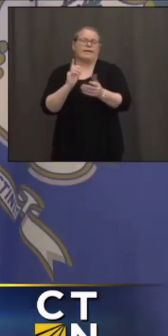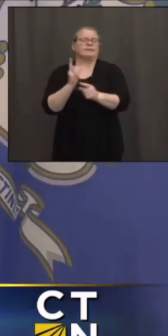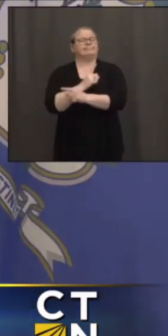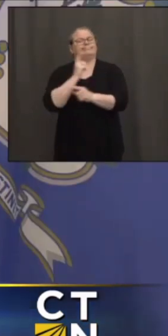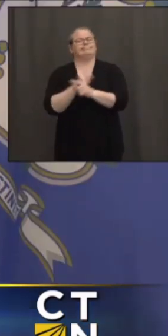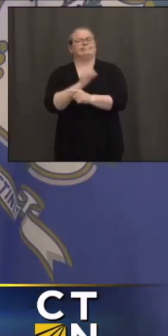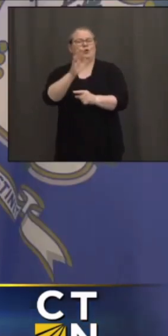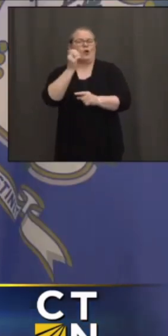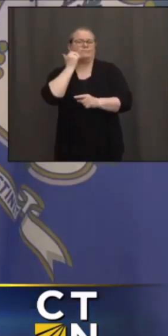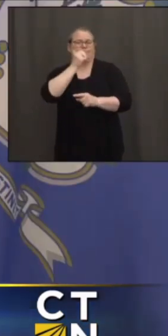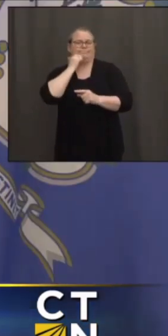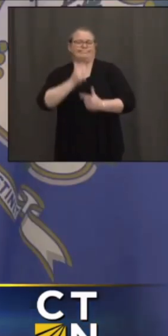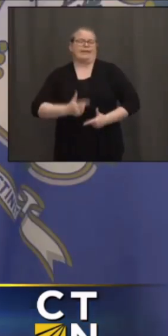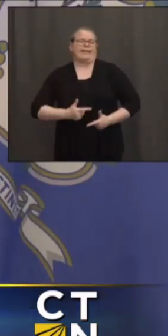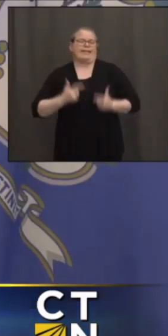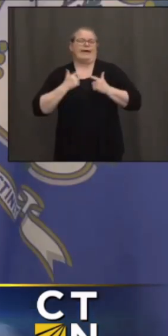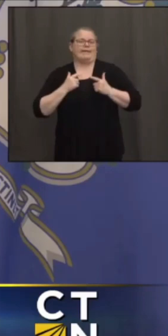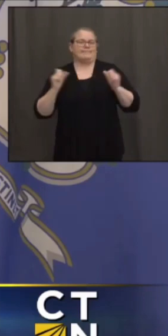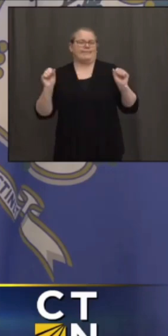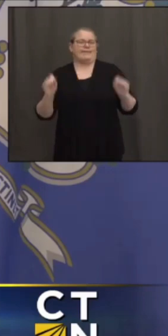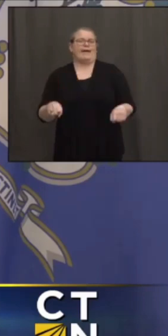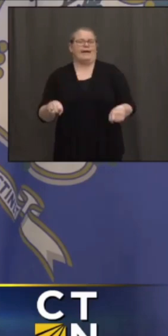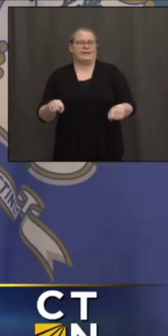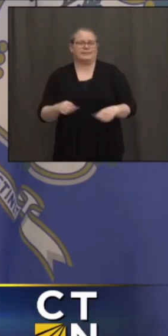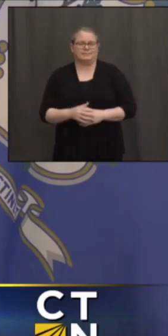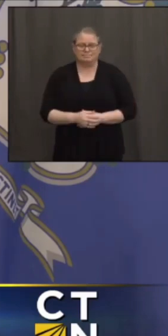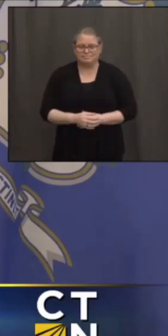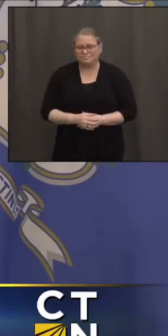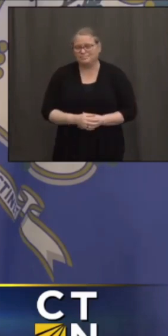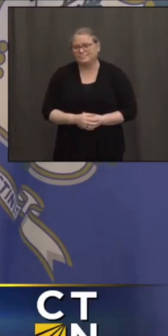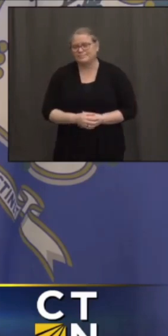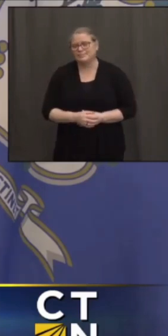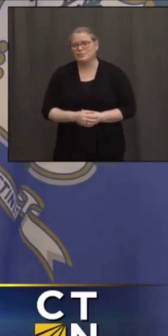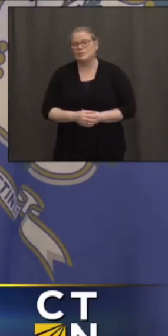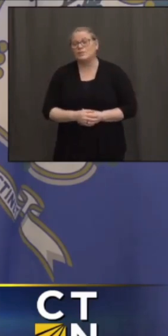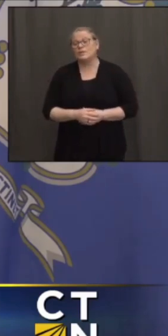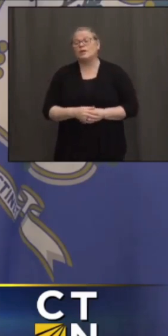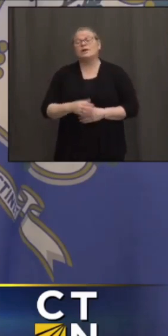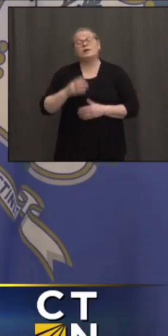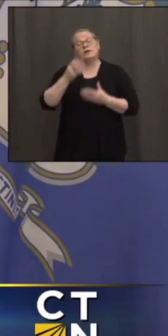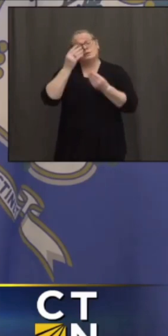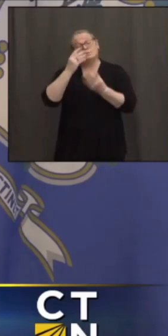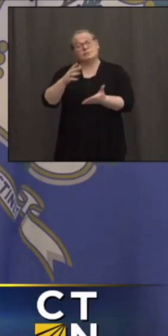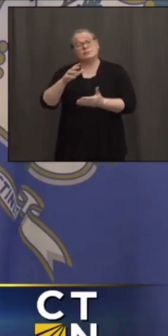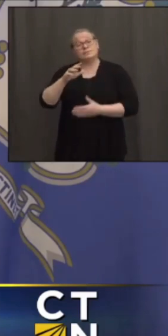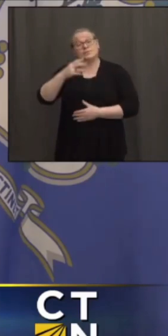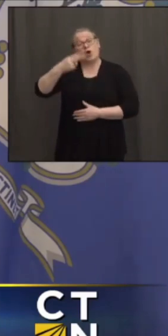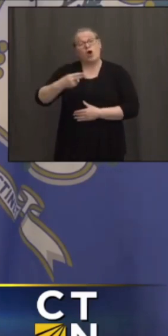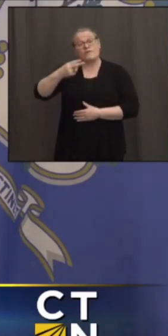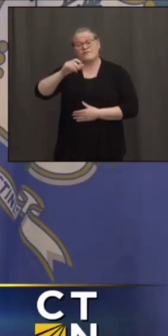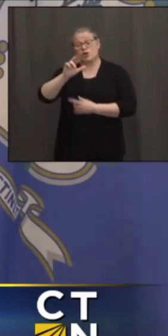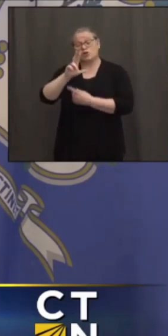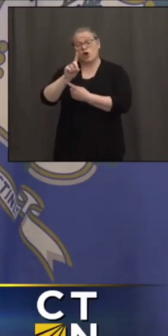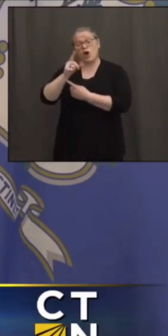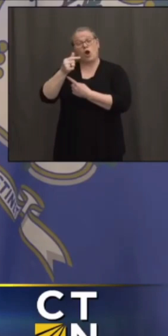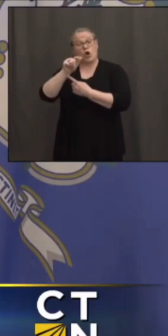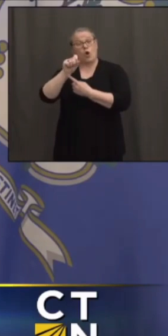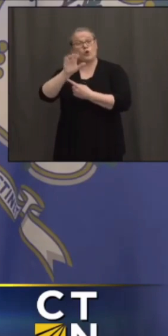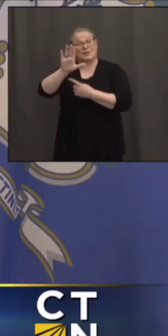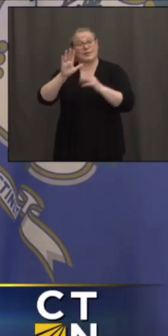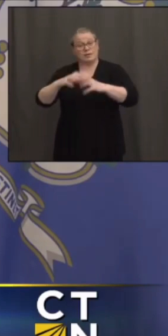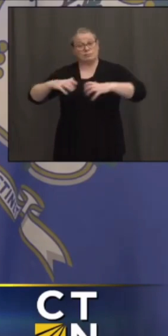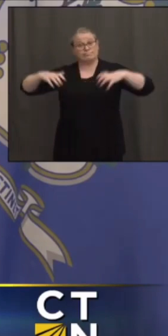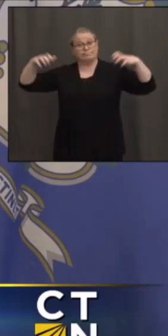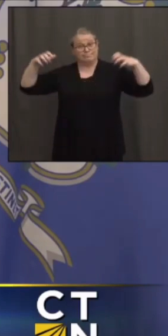the Yard Goat Stadium has been a vaccination center for some months. They've been incredible community supporters for us, the Yard